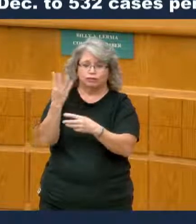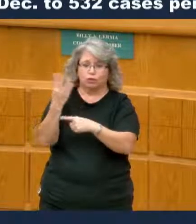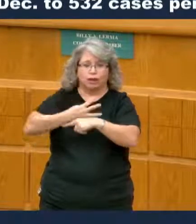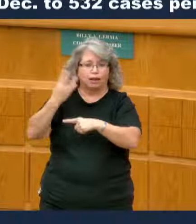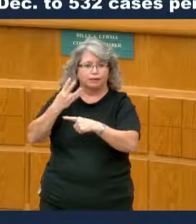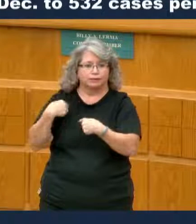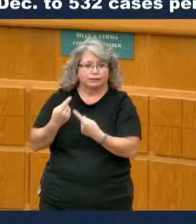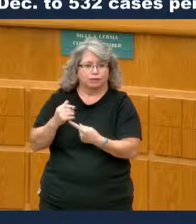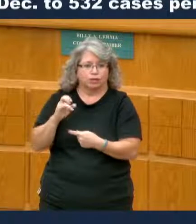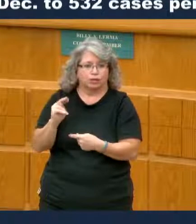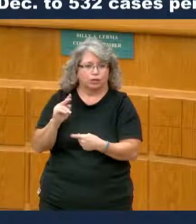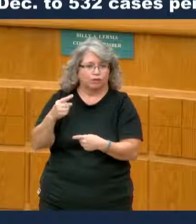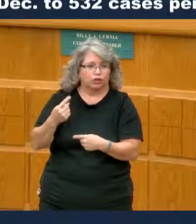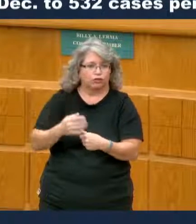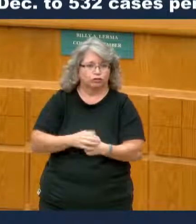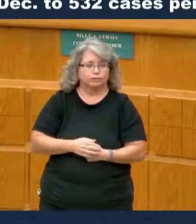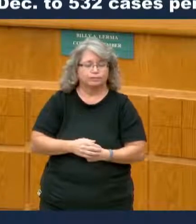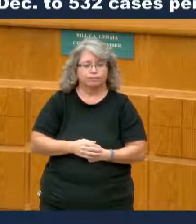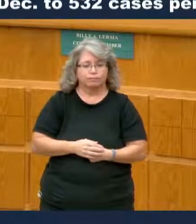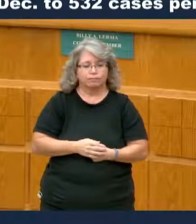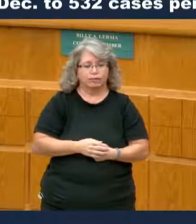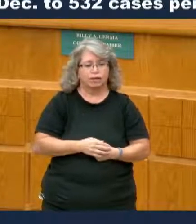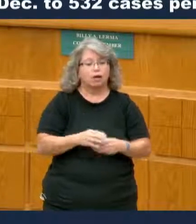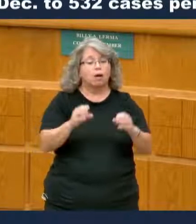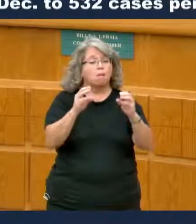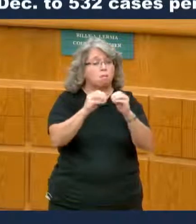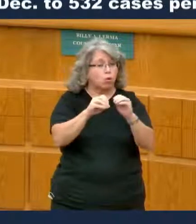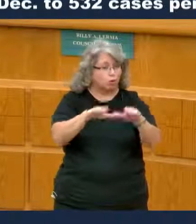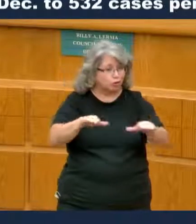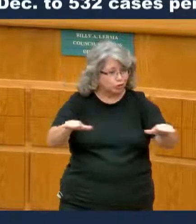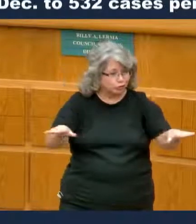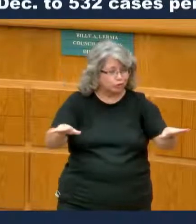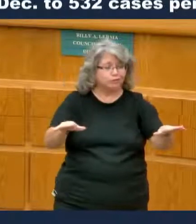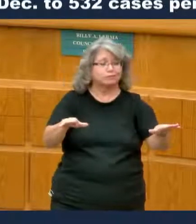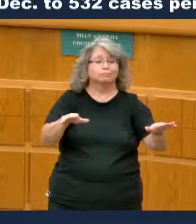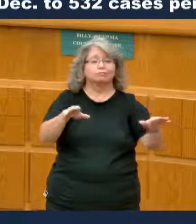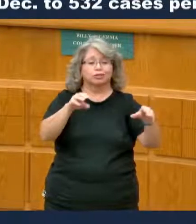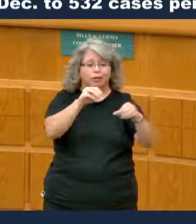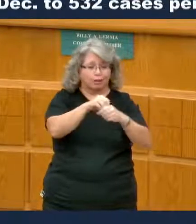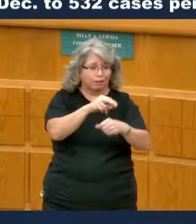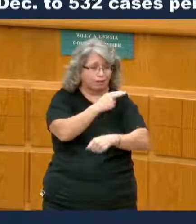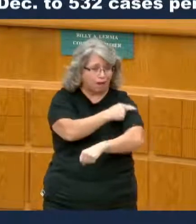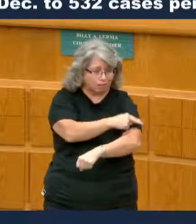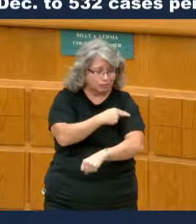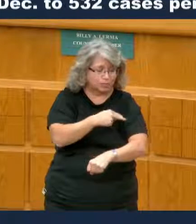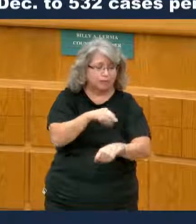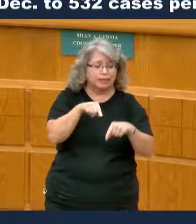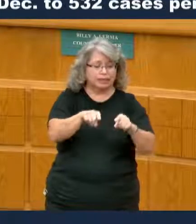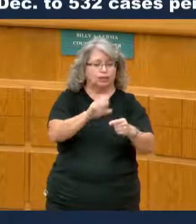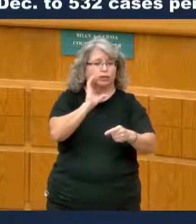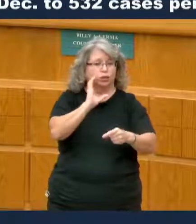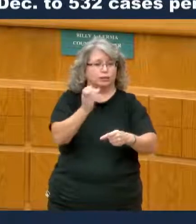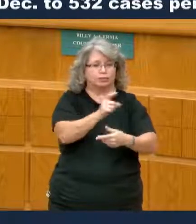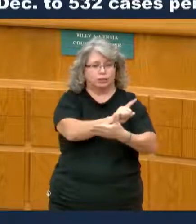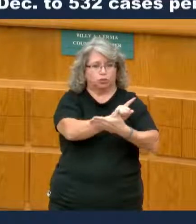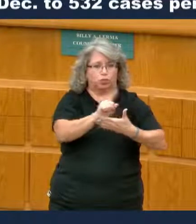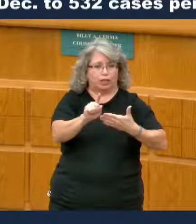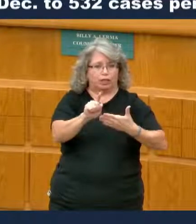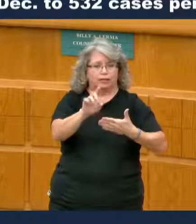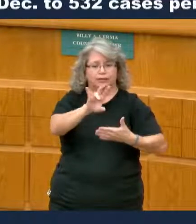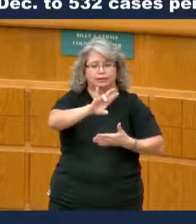As the Omicron variant spreads, more children are ending up in the hospital. During Christmas week, there was a